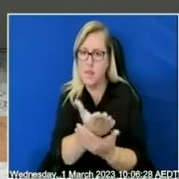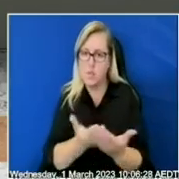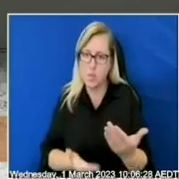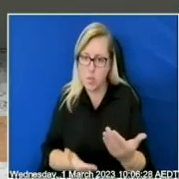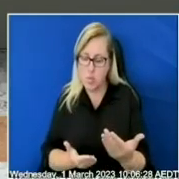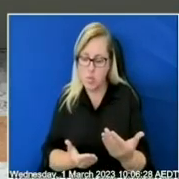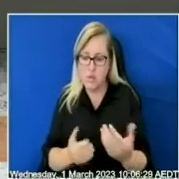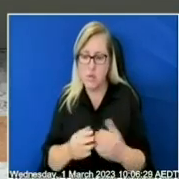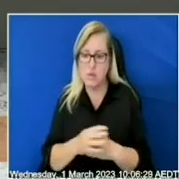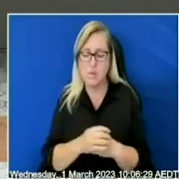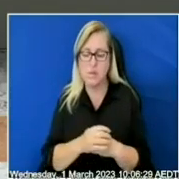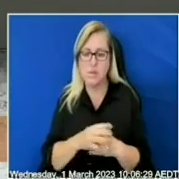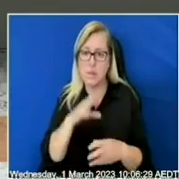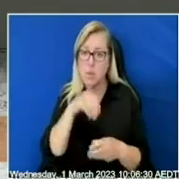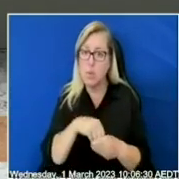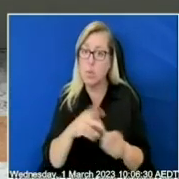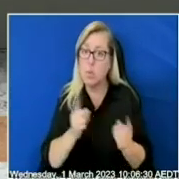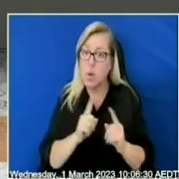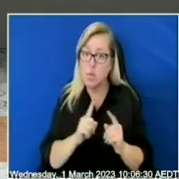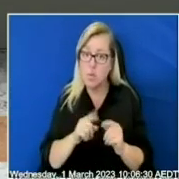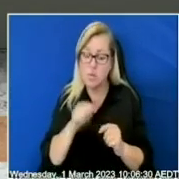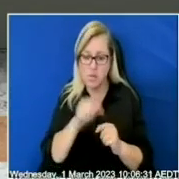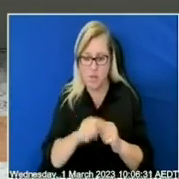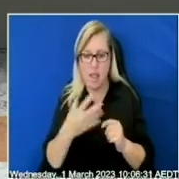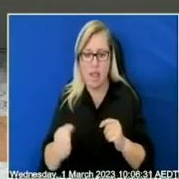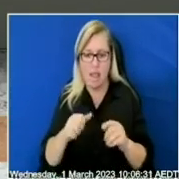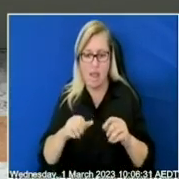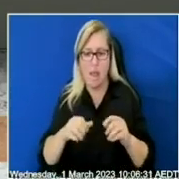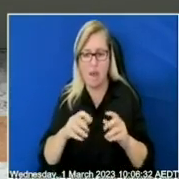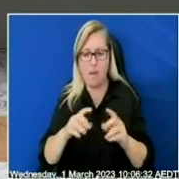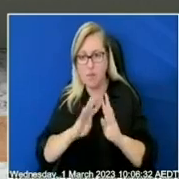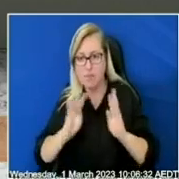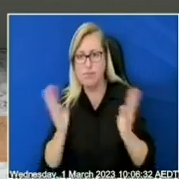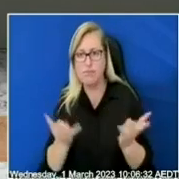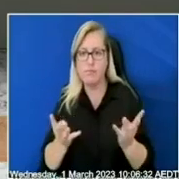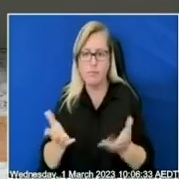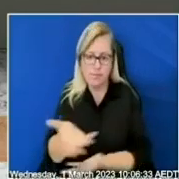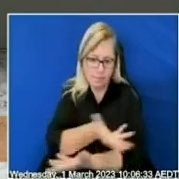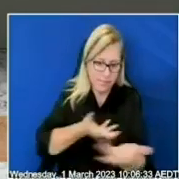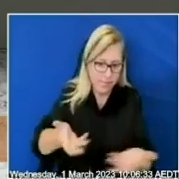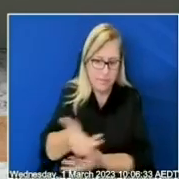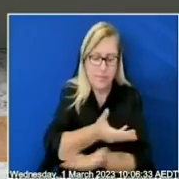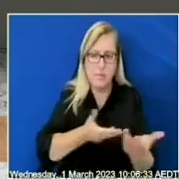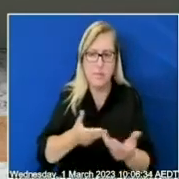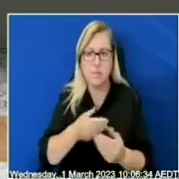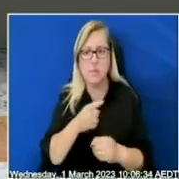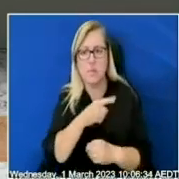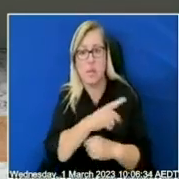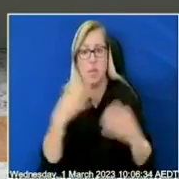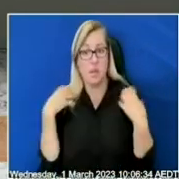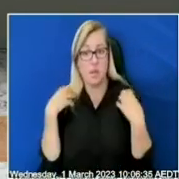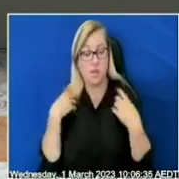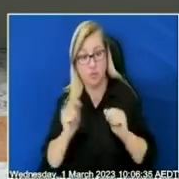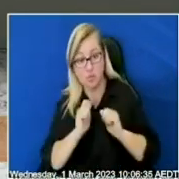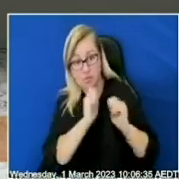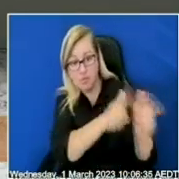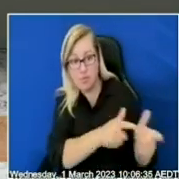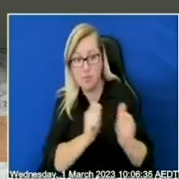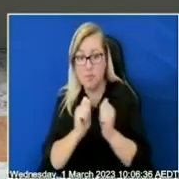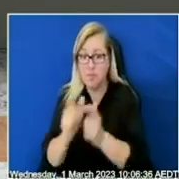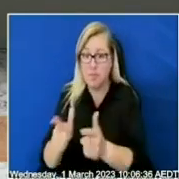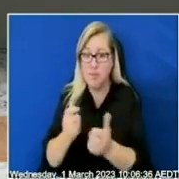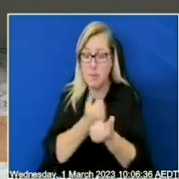participation in roundtables, the Commissioner's recent prison visits, through submissions, and through their work with